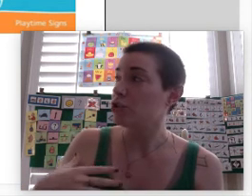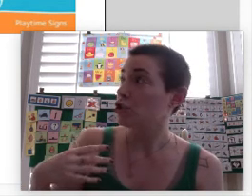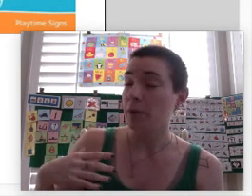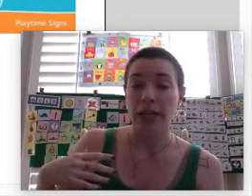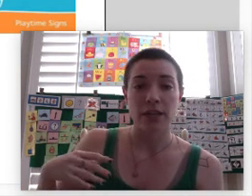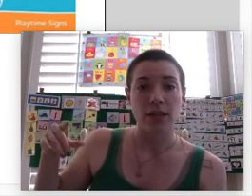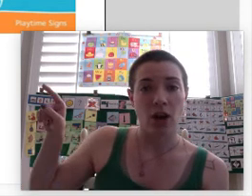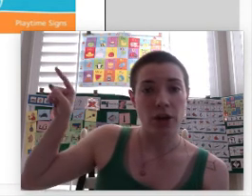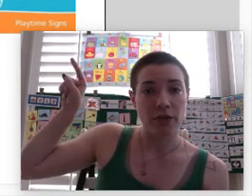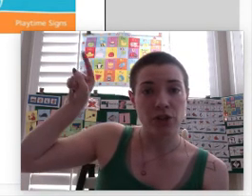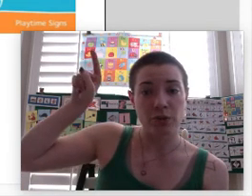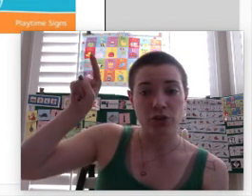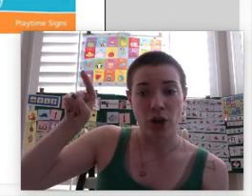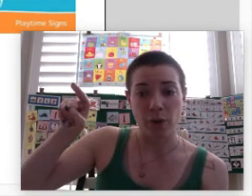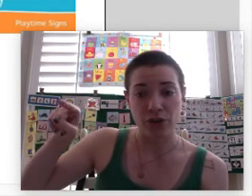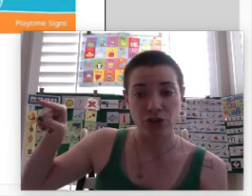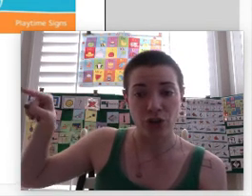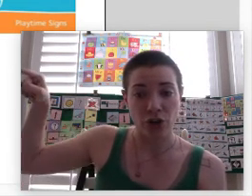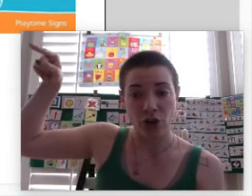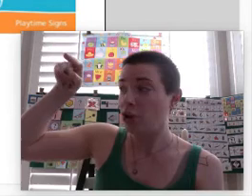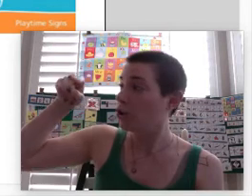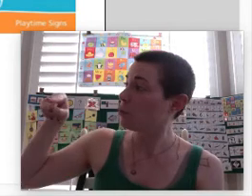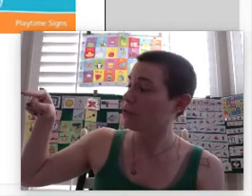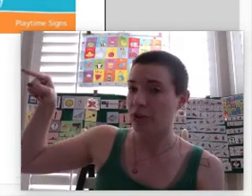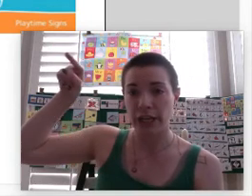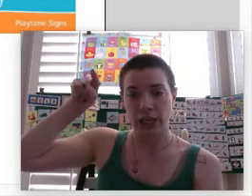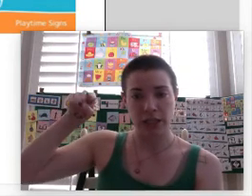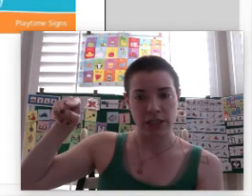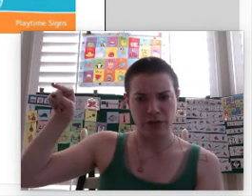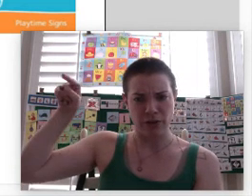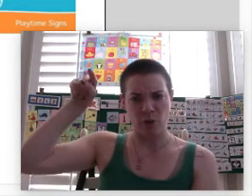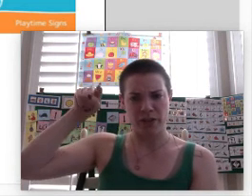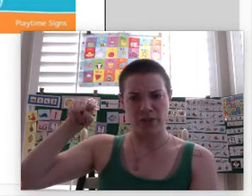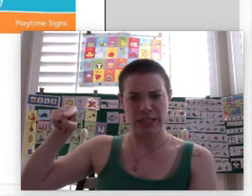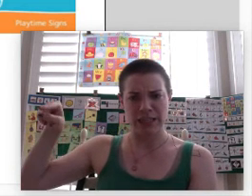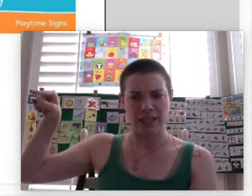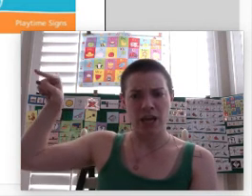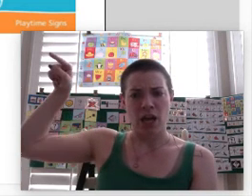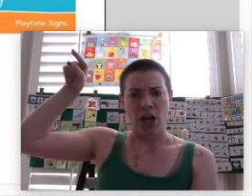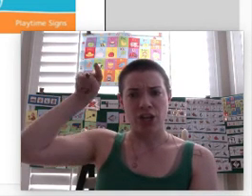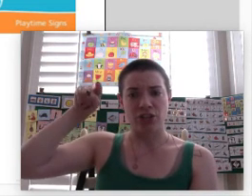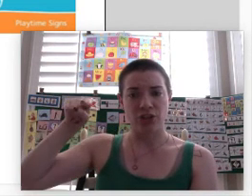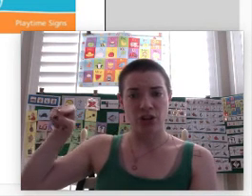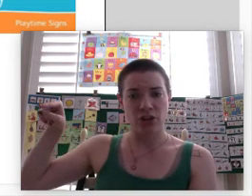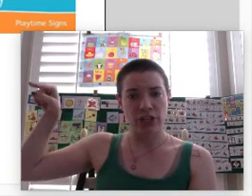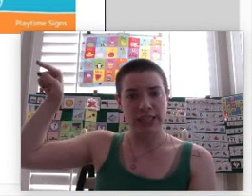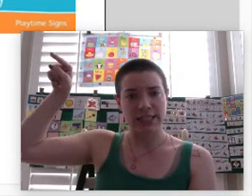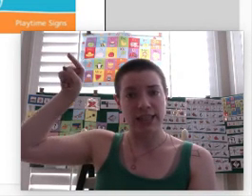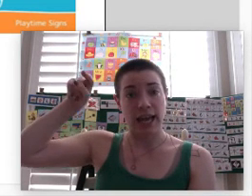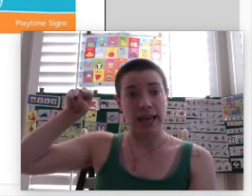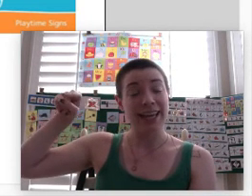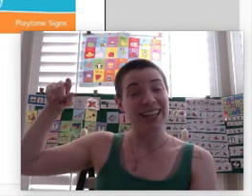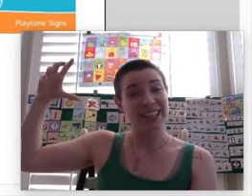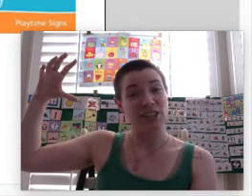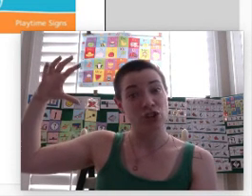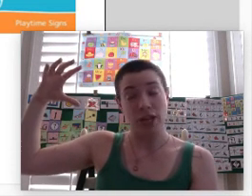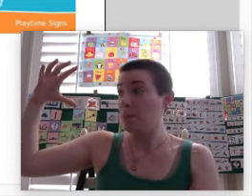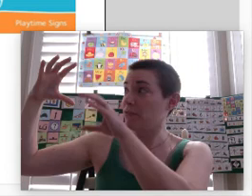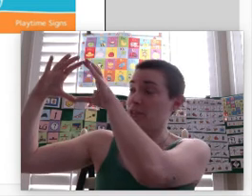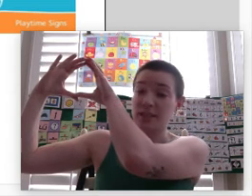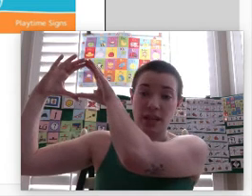orange is showing us that all you have to do is draw a circle with your hands. I don't know how well you can see this. A circle in the sky, kind of